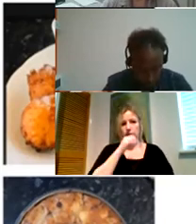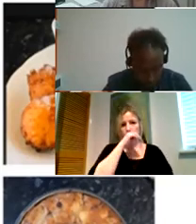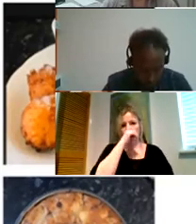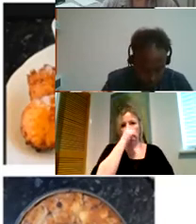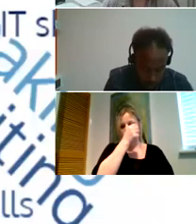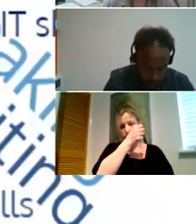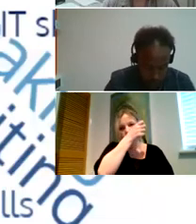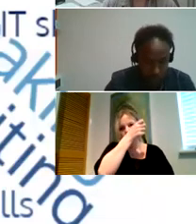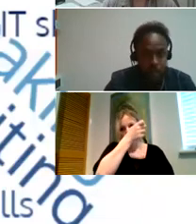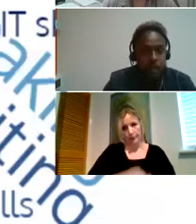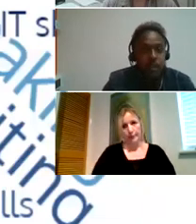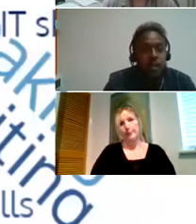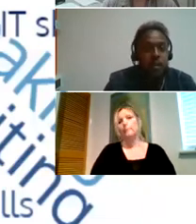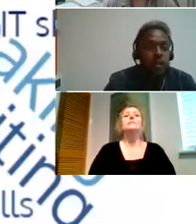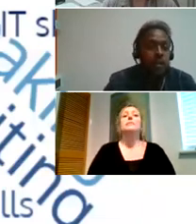Next slide, please.